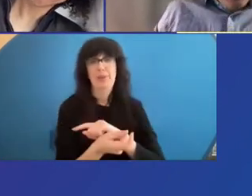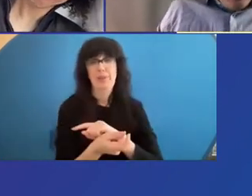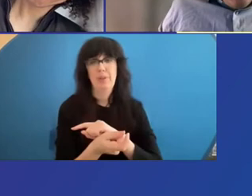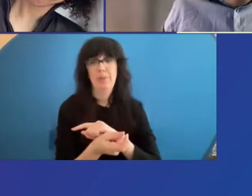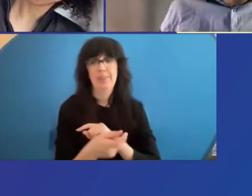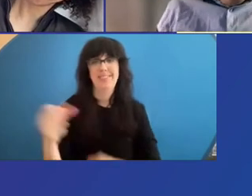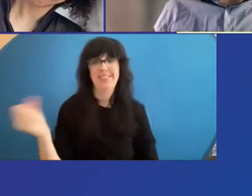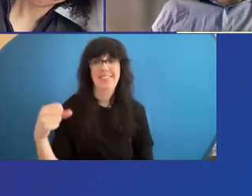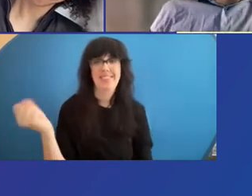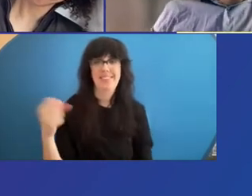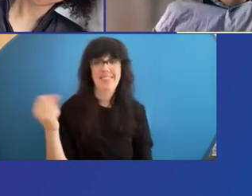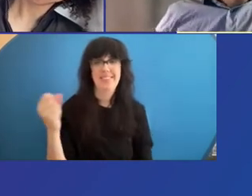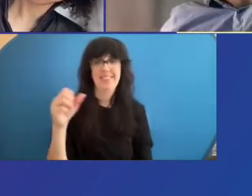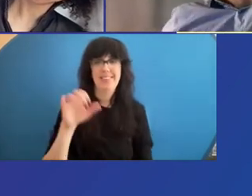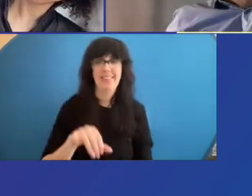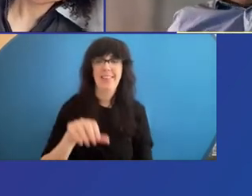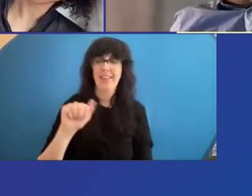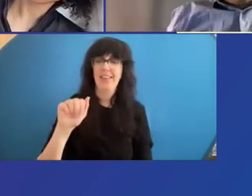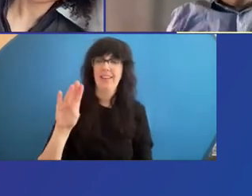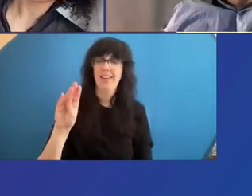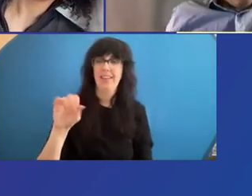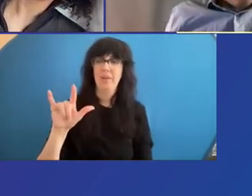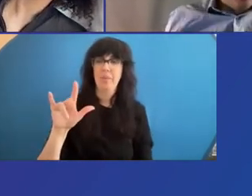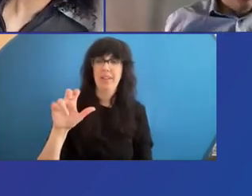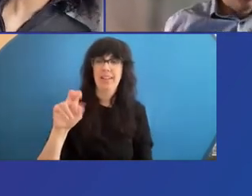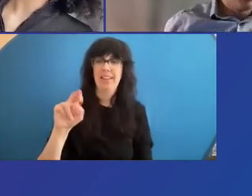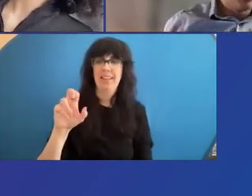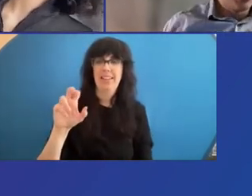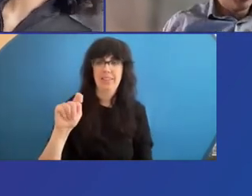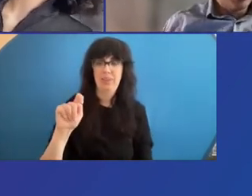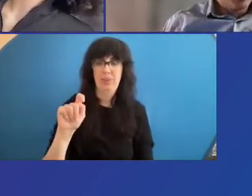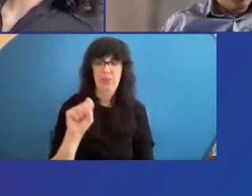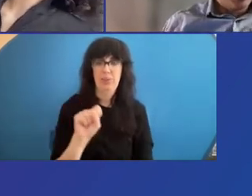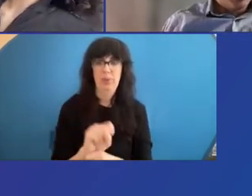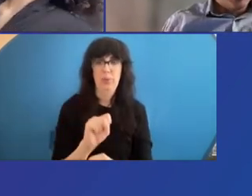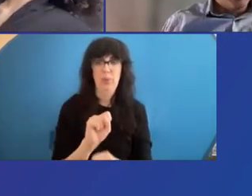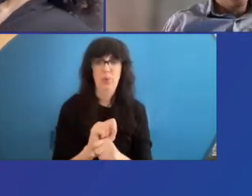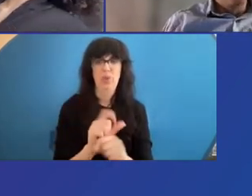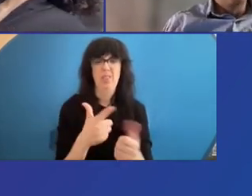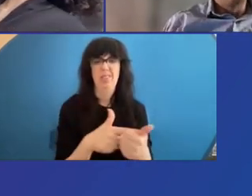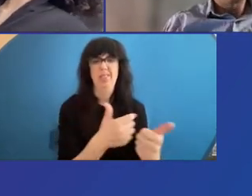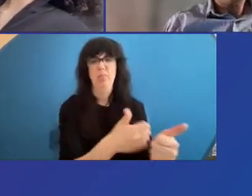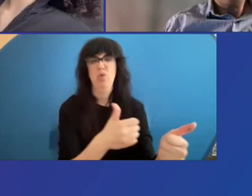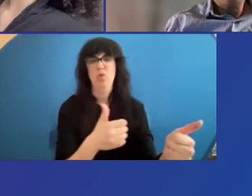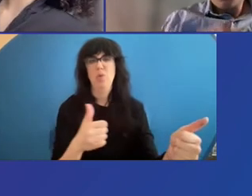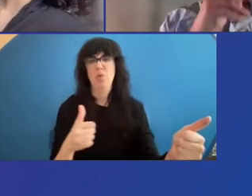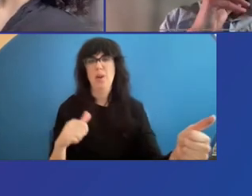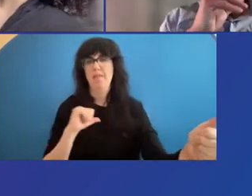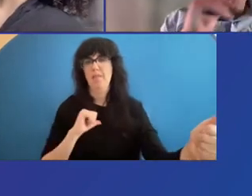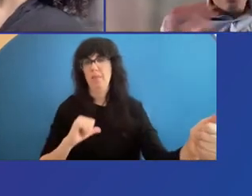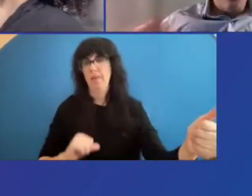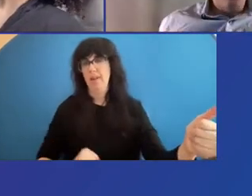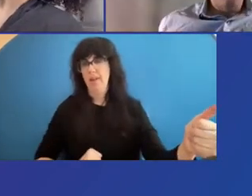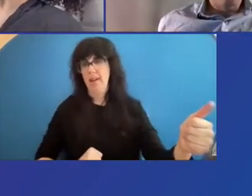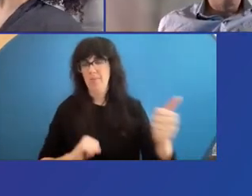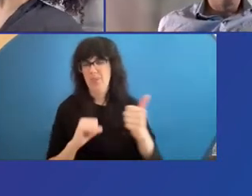Yeah, that's an abolitionist work for sure. Yeah. To move away from capitalism with every ounce